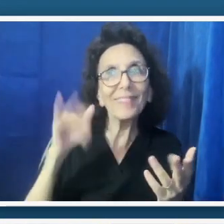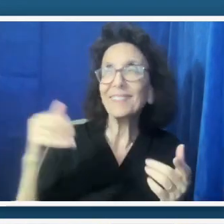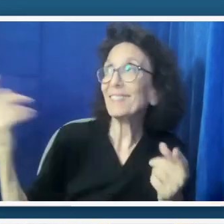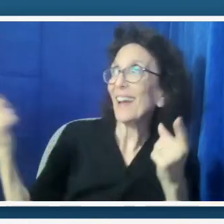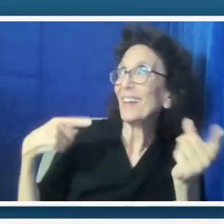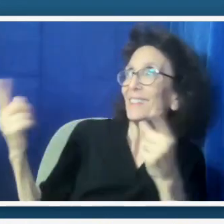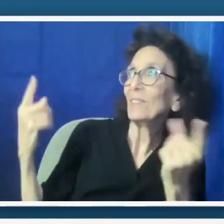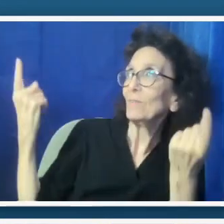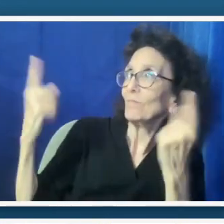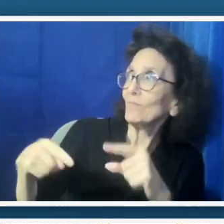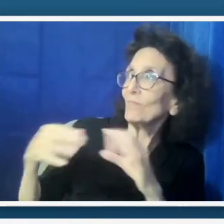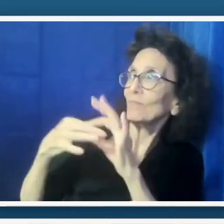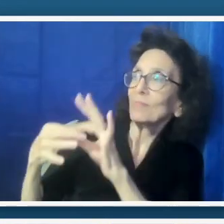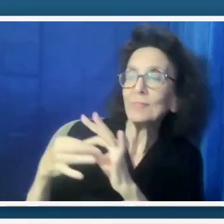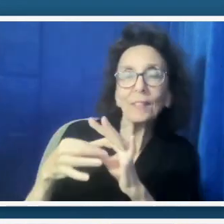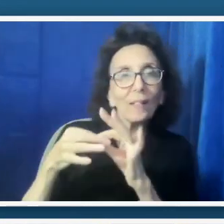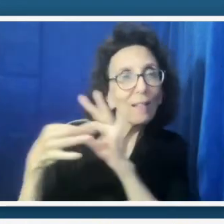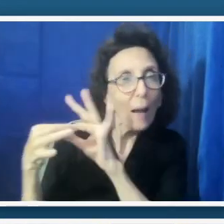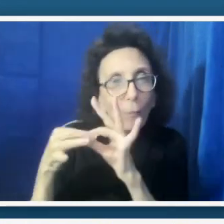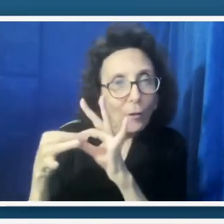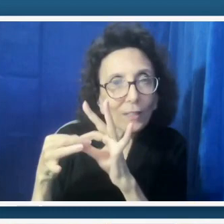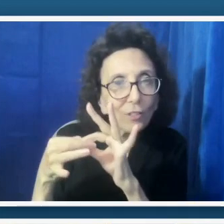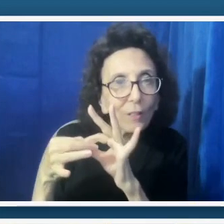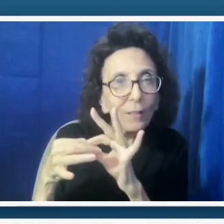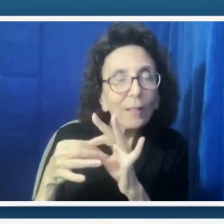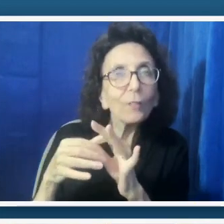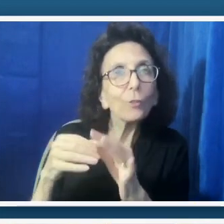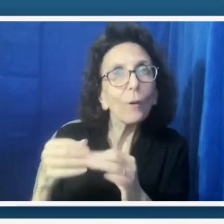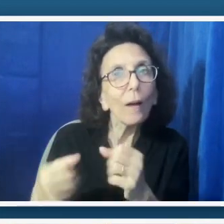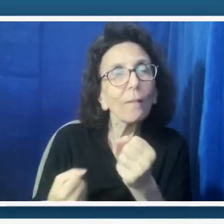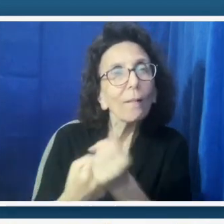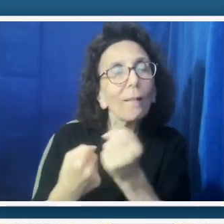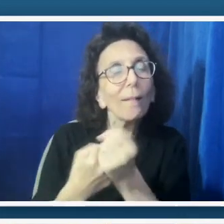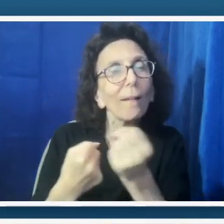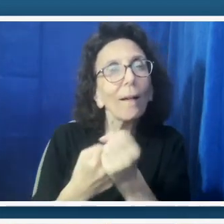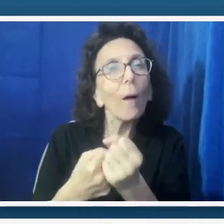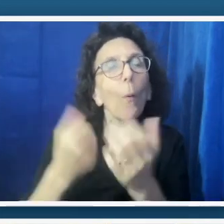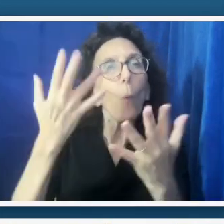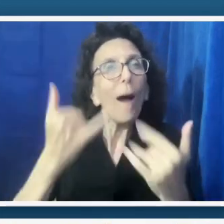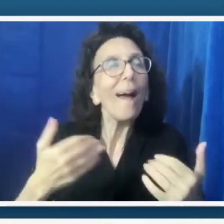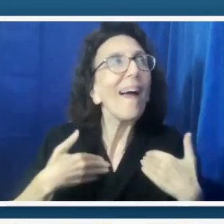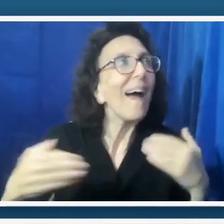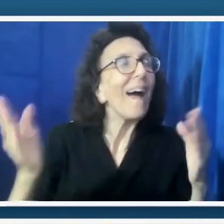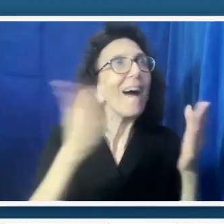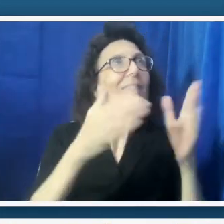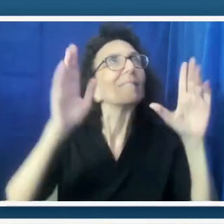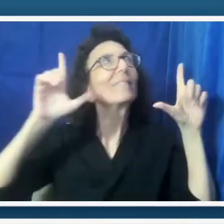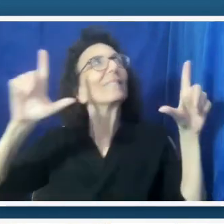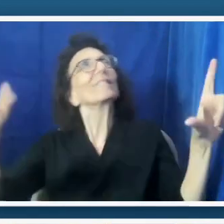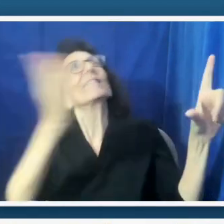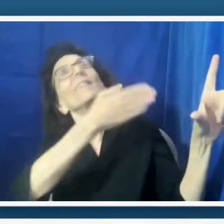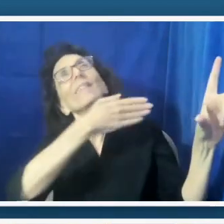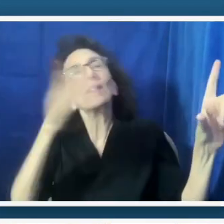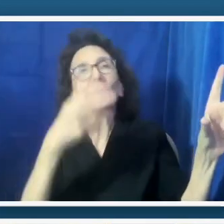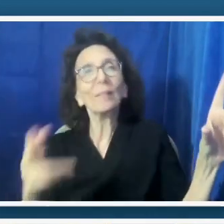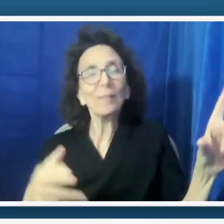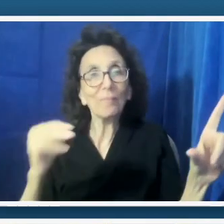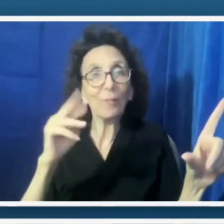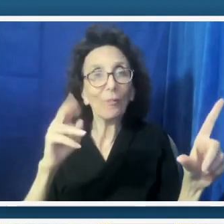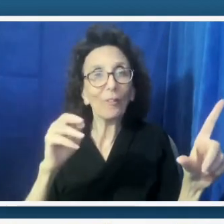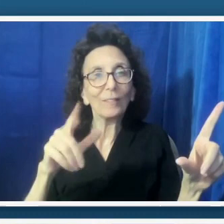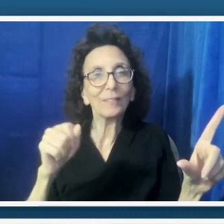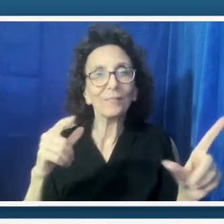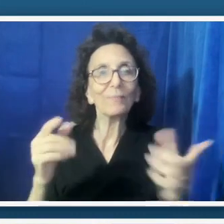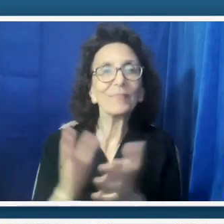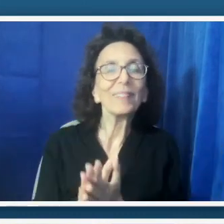about post office murals continues to be pursued between the Smithsonian and the United States Postal Service. So with